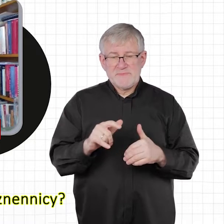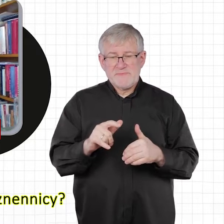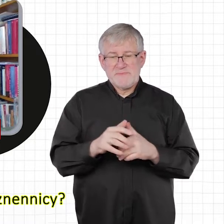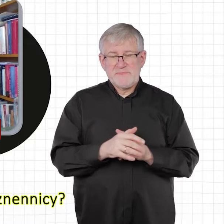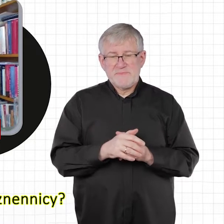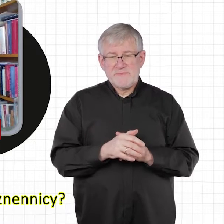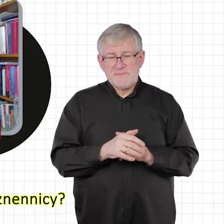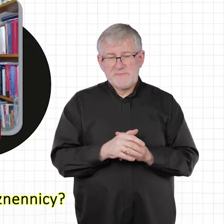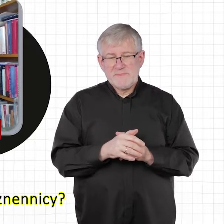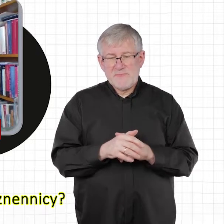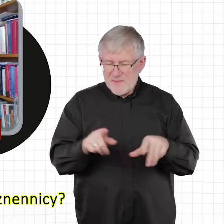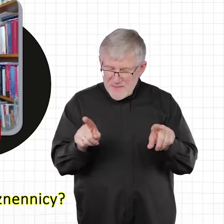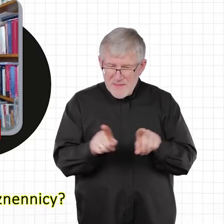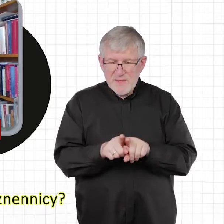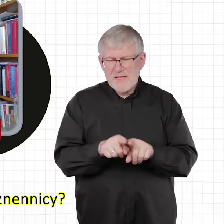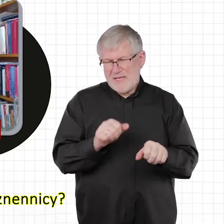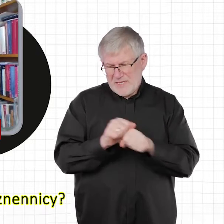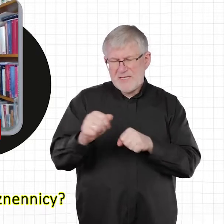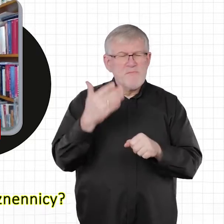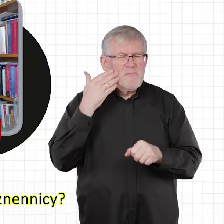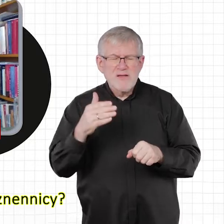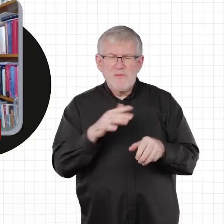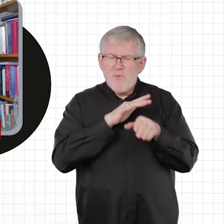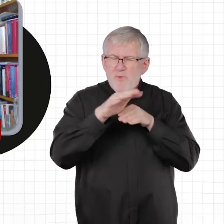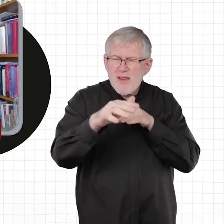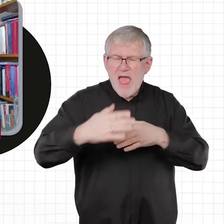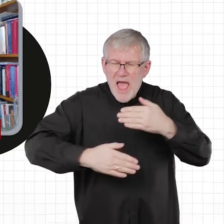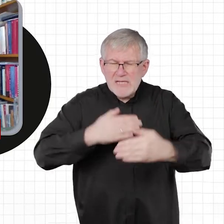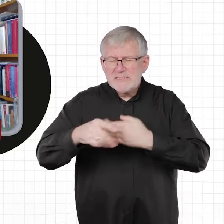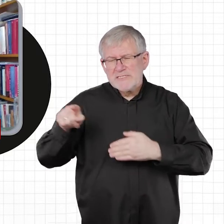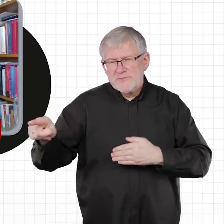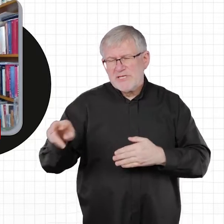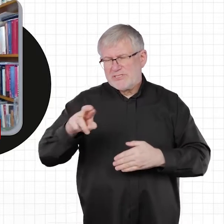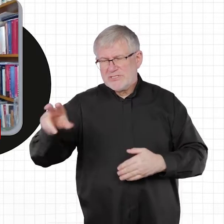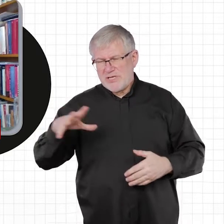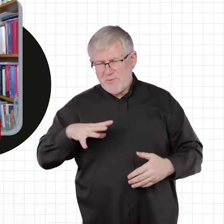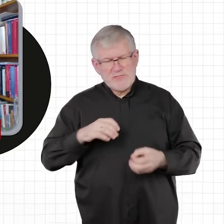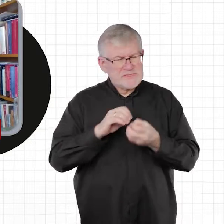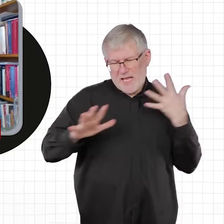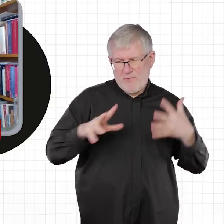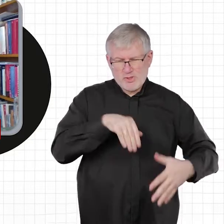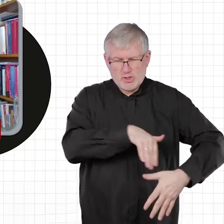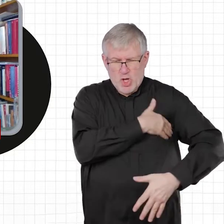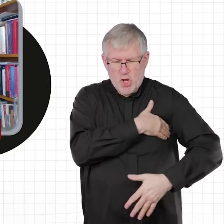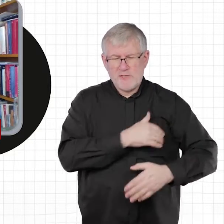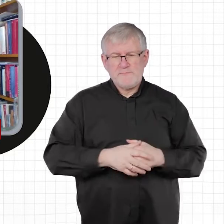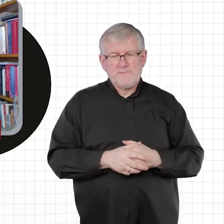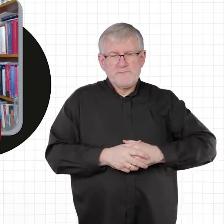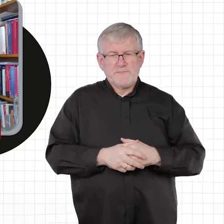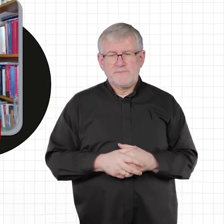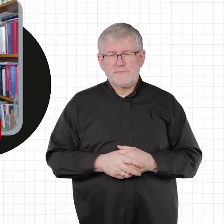okay, what I just said to my pupil, right? I just said to her, oh, you look so nice,